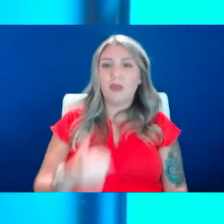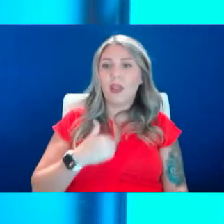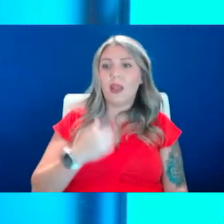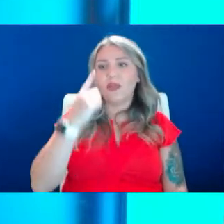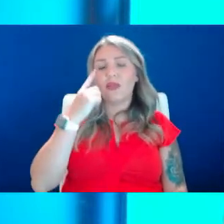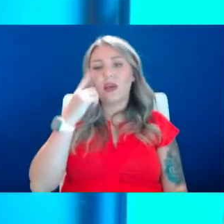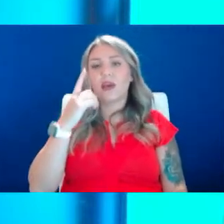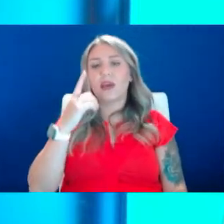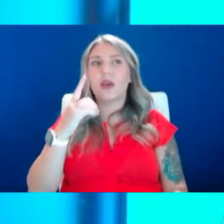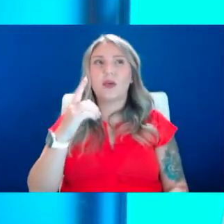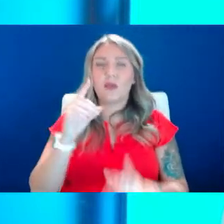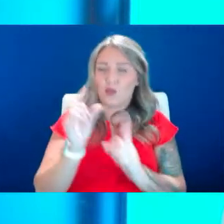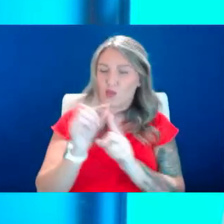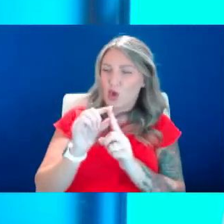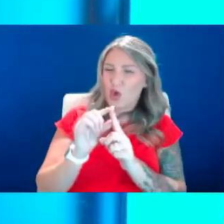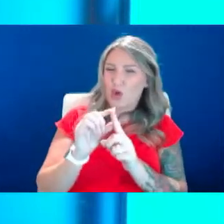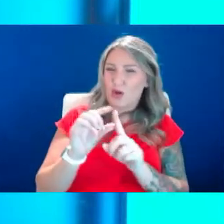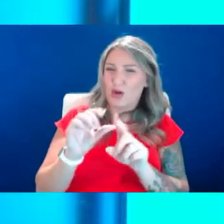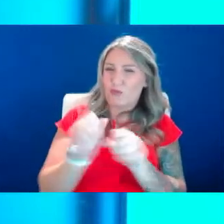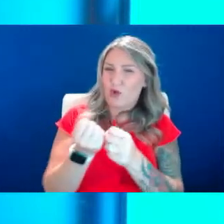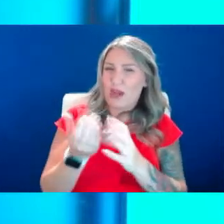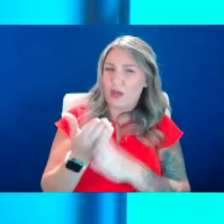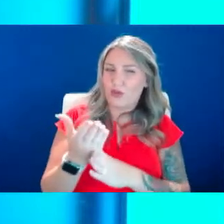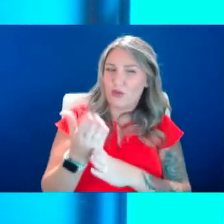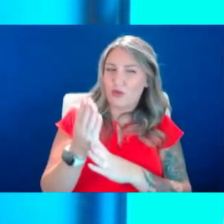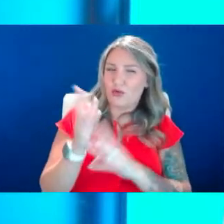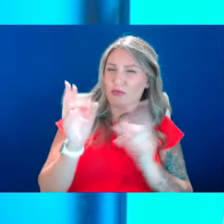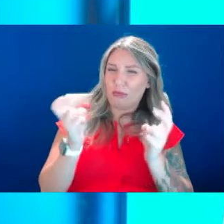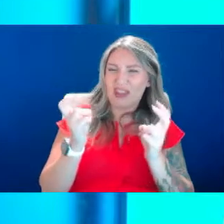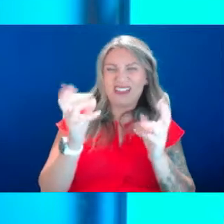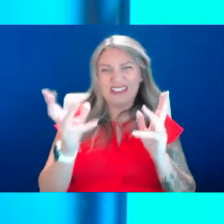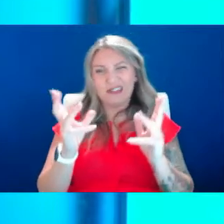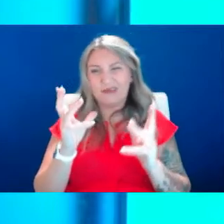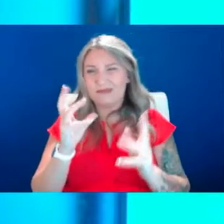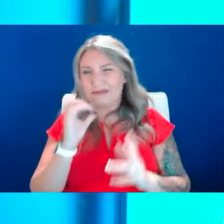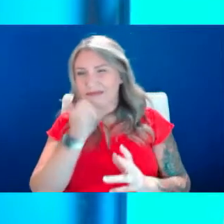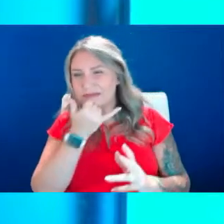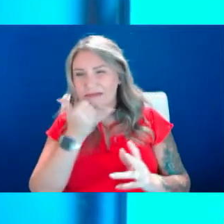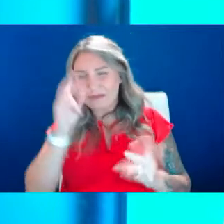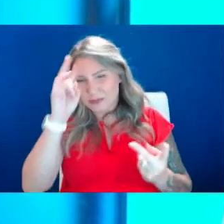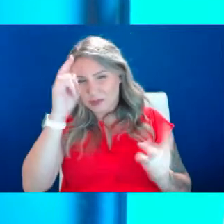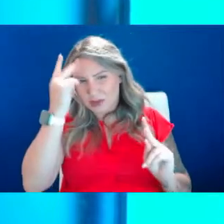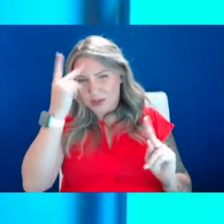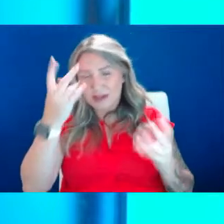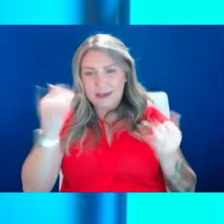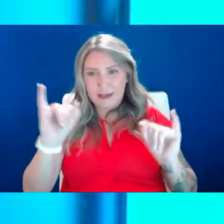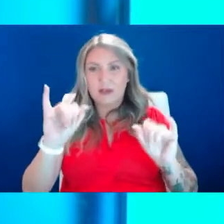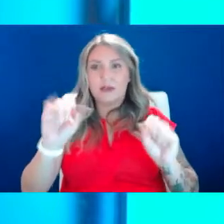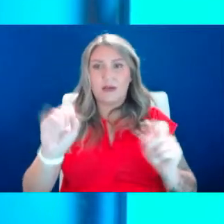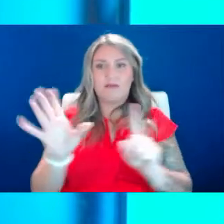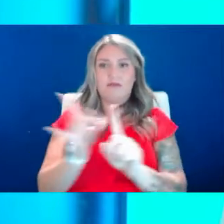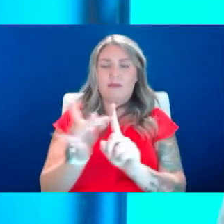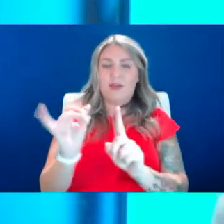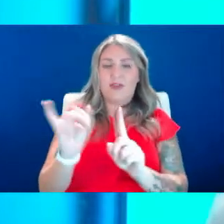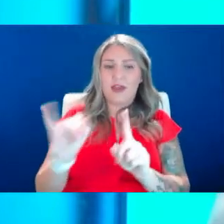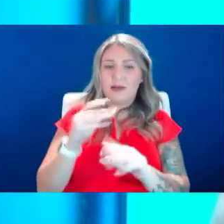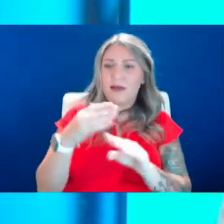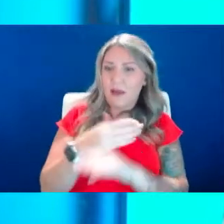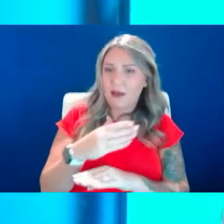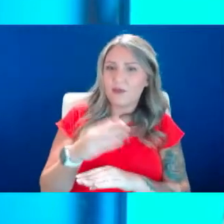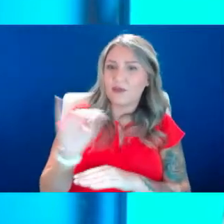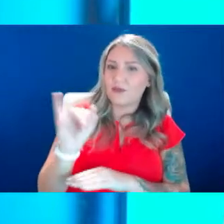breakthrough or the term breakthrough infections is really a misnomer. We know you can still get infected even after infection or